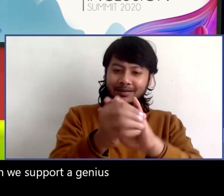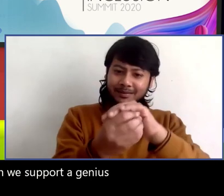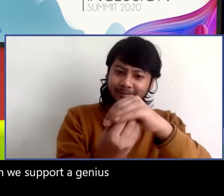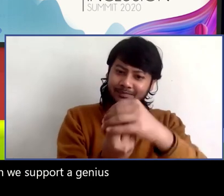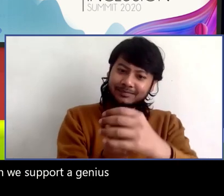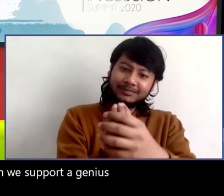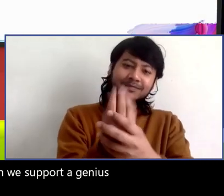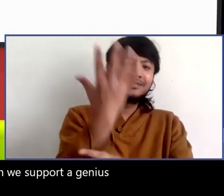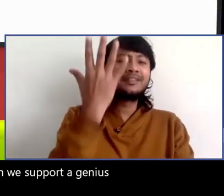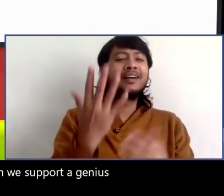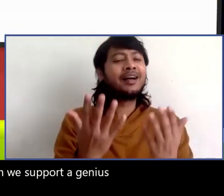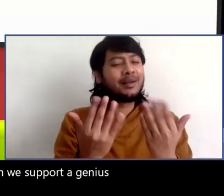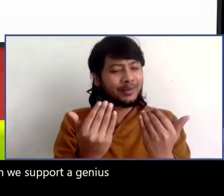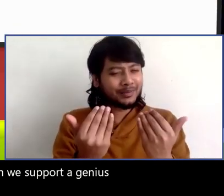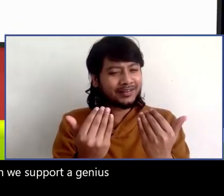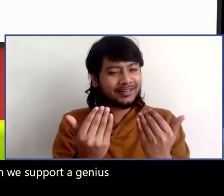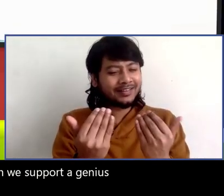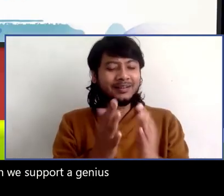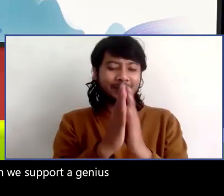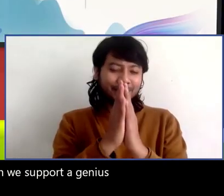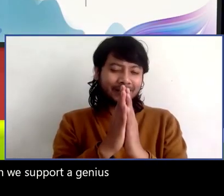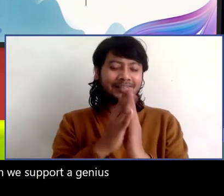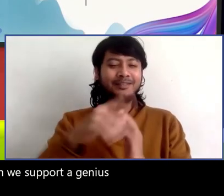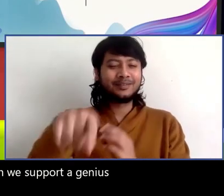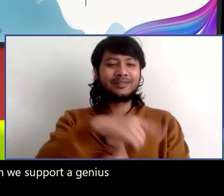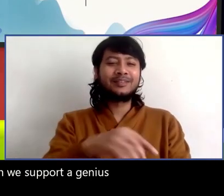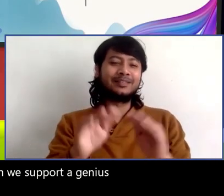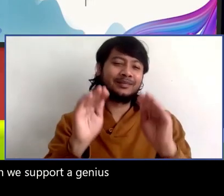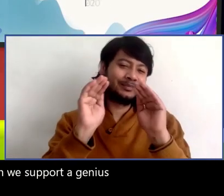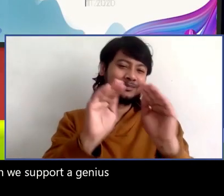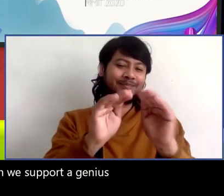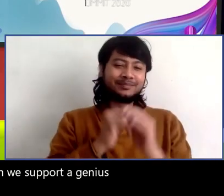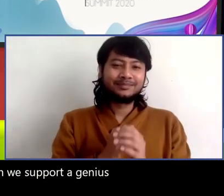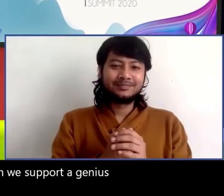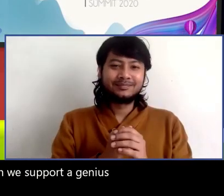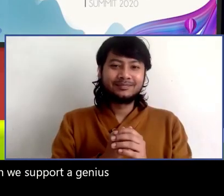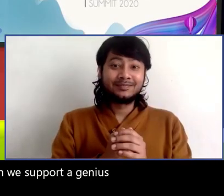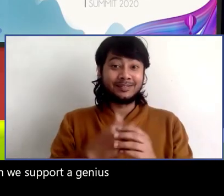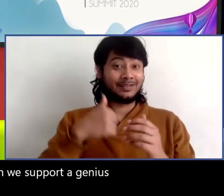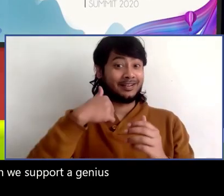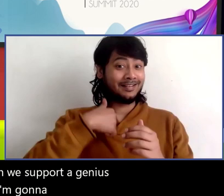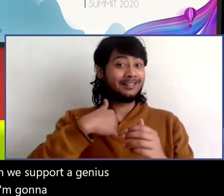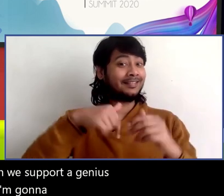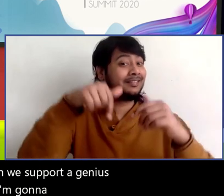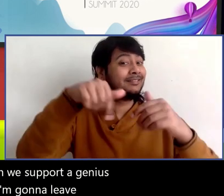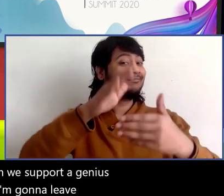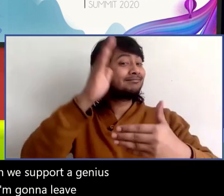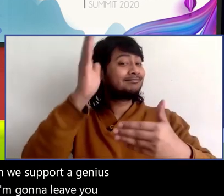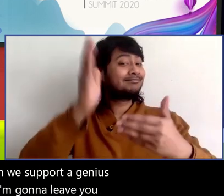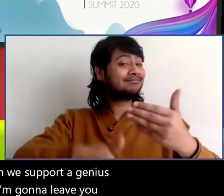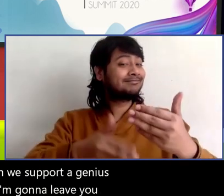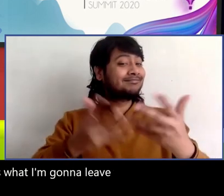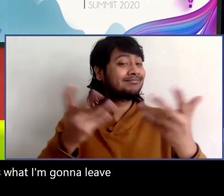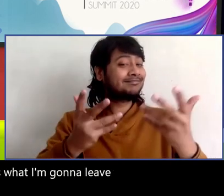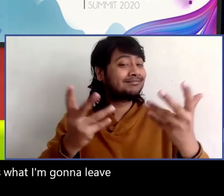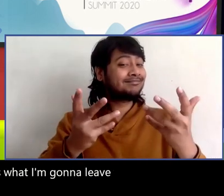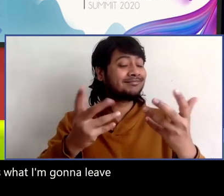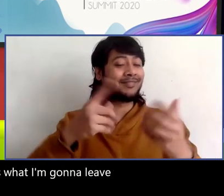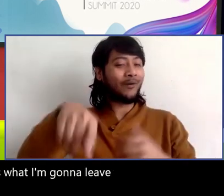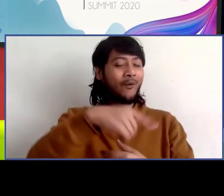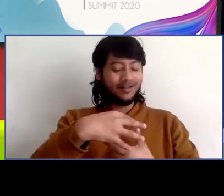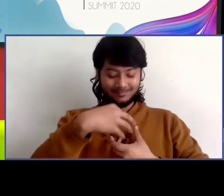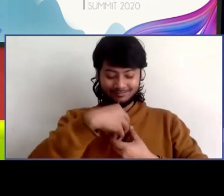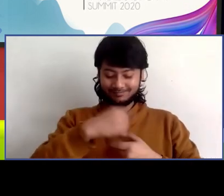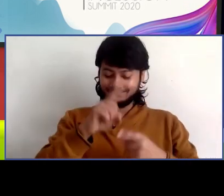and for your friends. And that is what I'm going to leave you with. Genius in waiting, all of